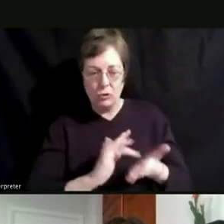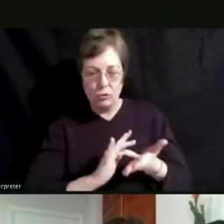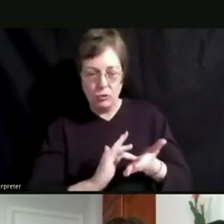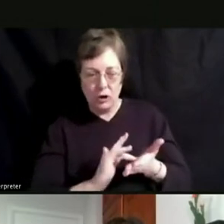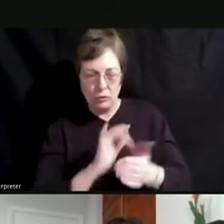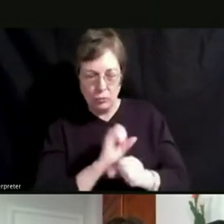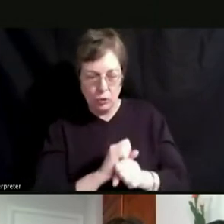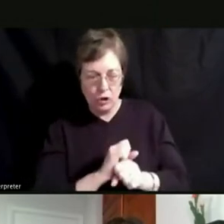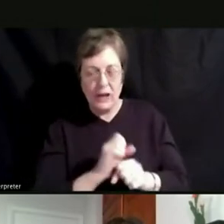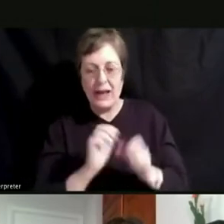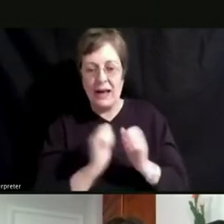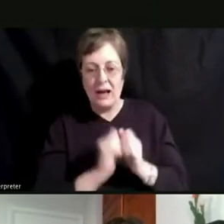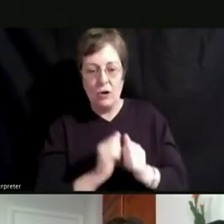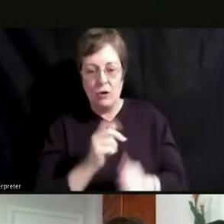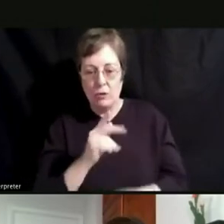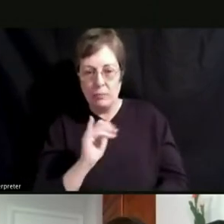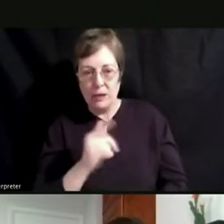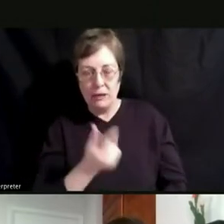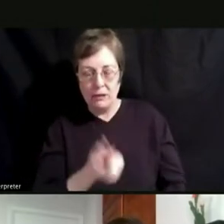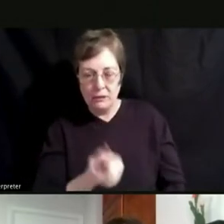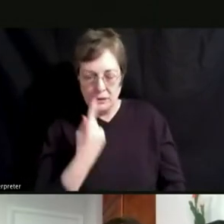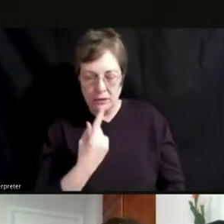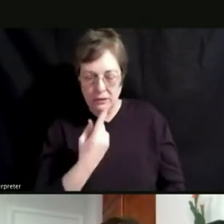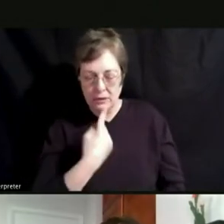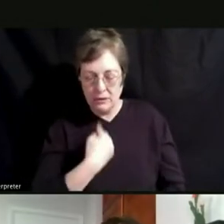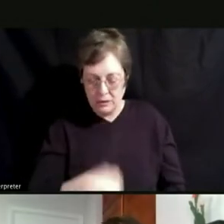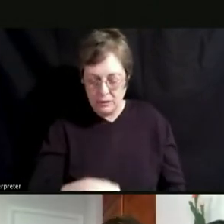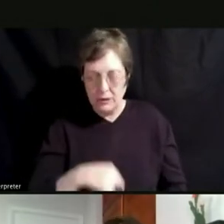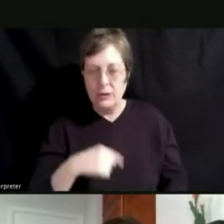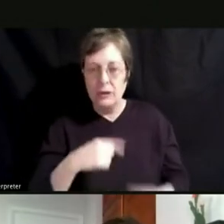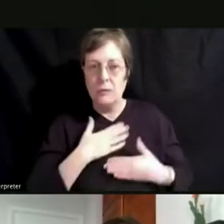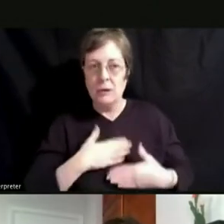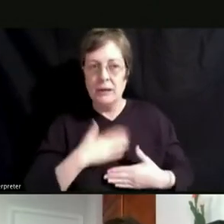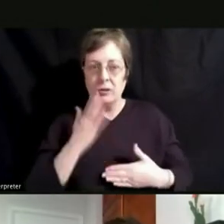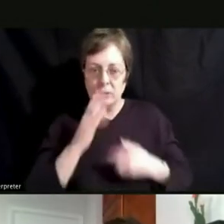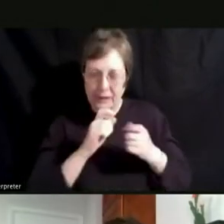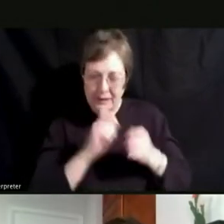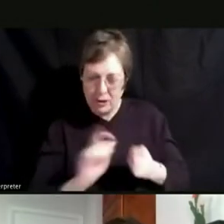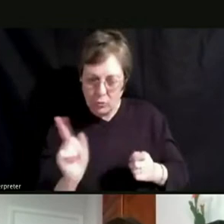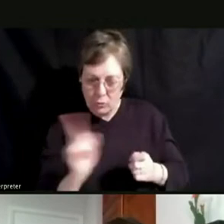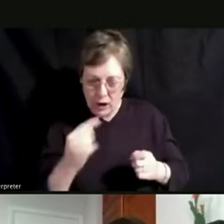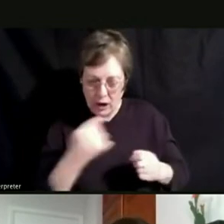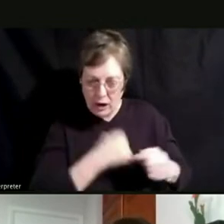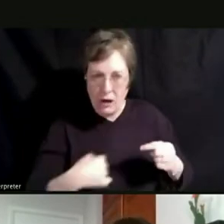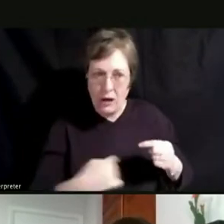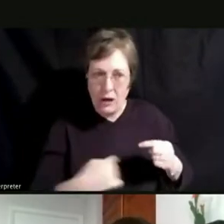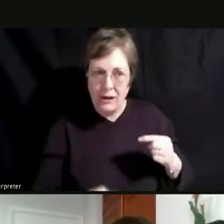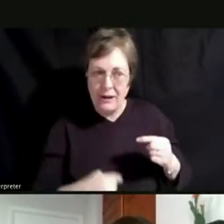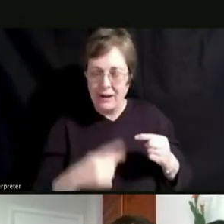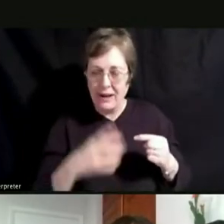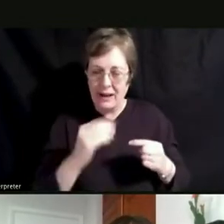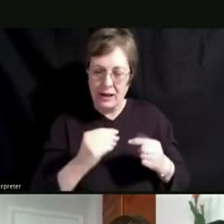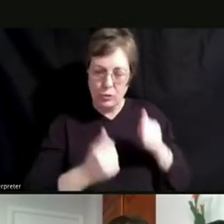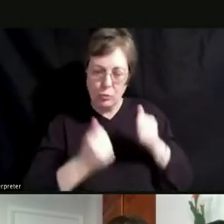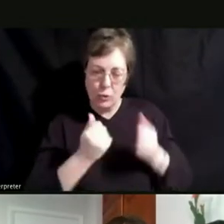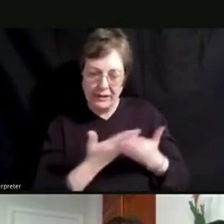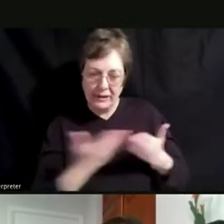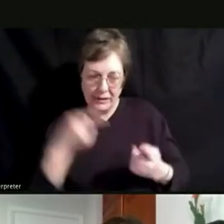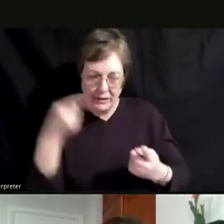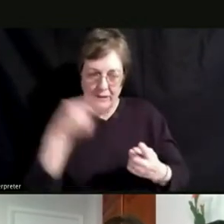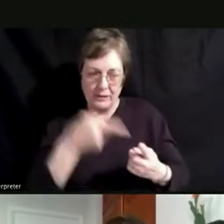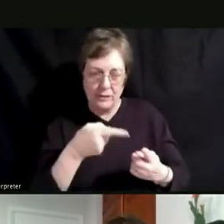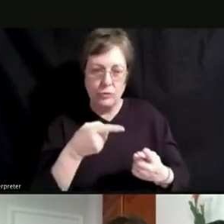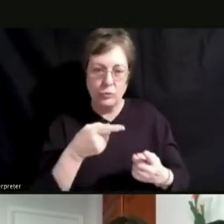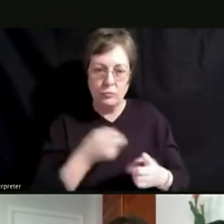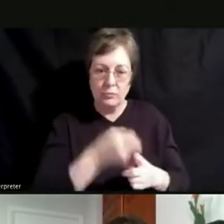take this pill, then ingest it in your body and it know exactly where to go and what to work on? And so it was then, I